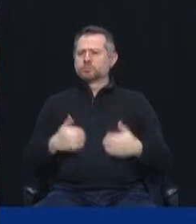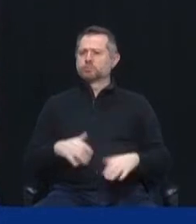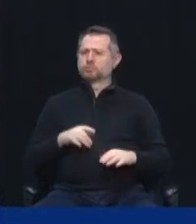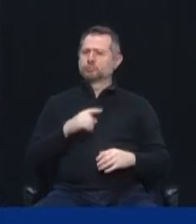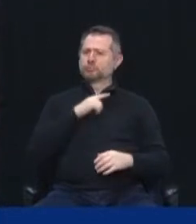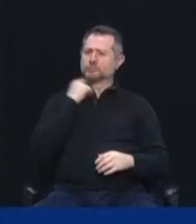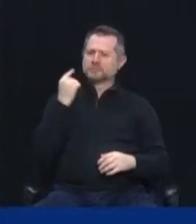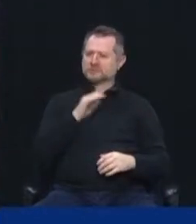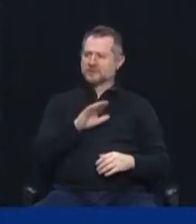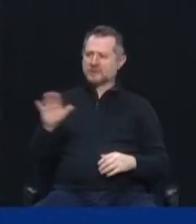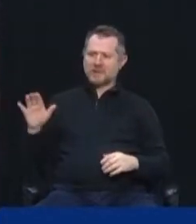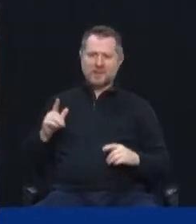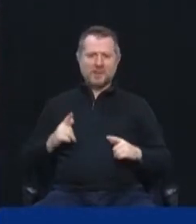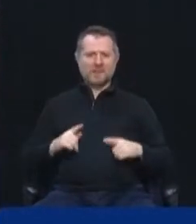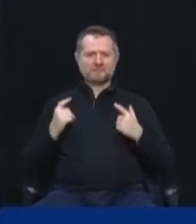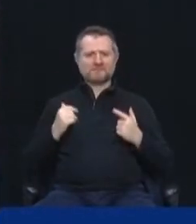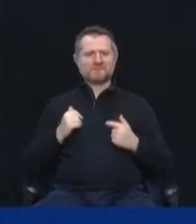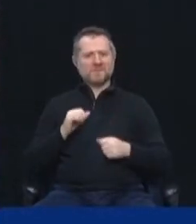on the line